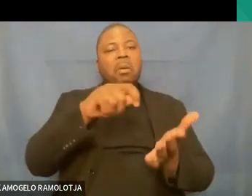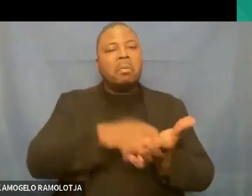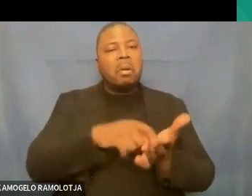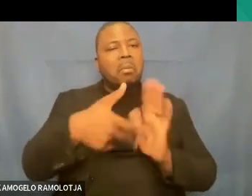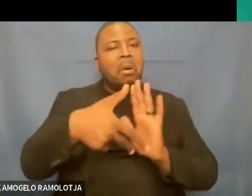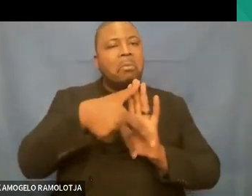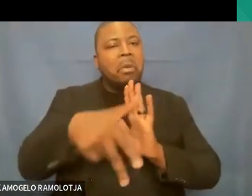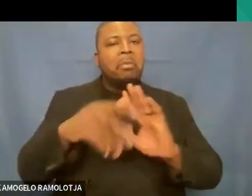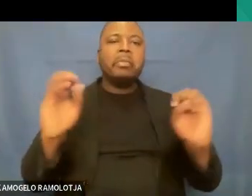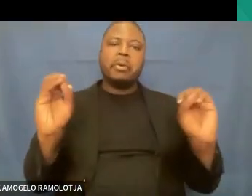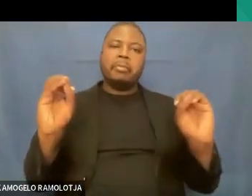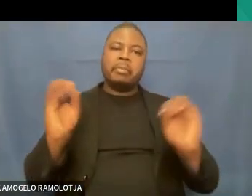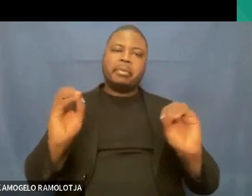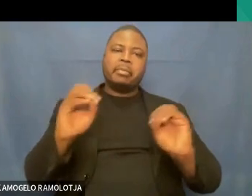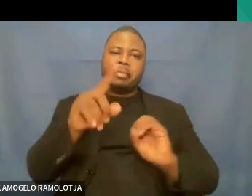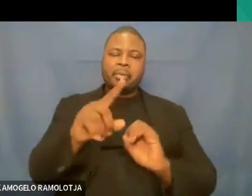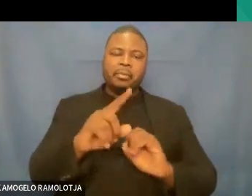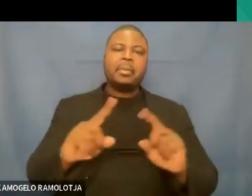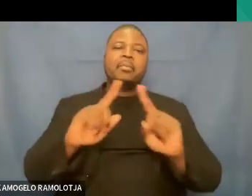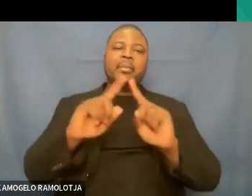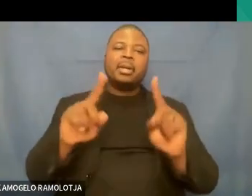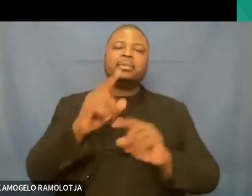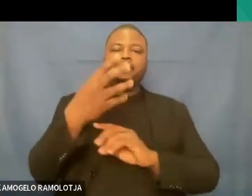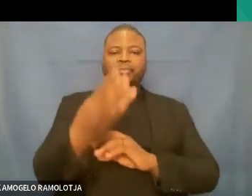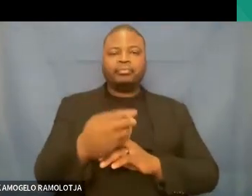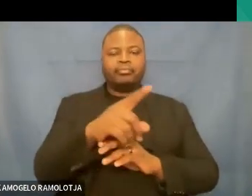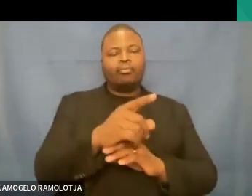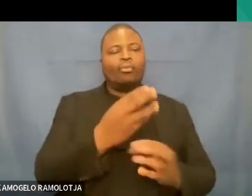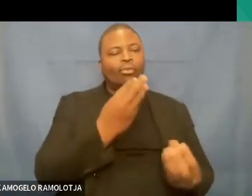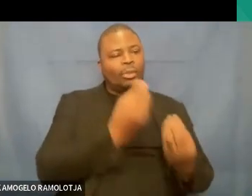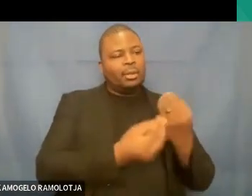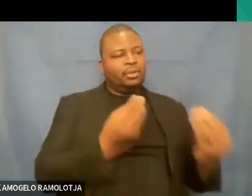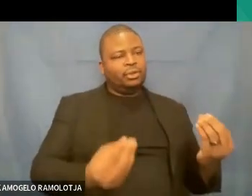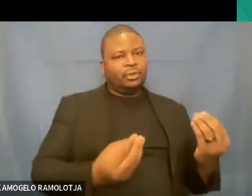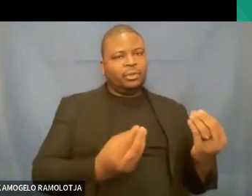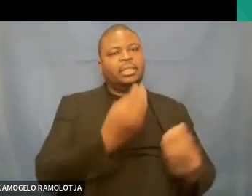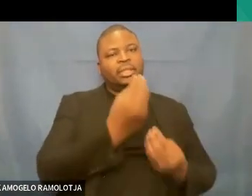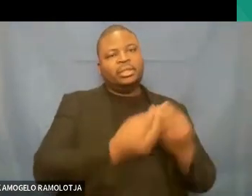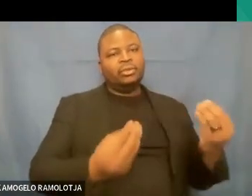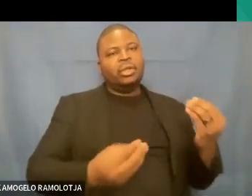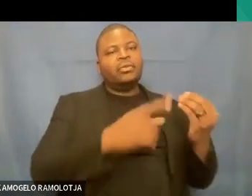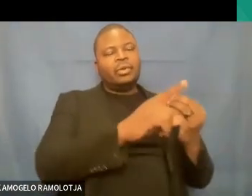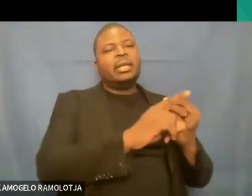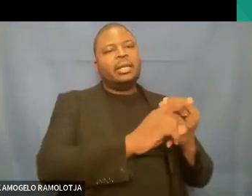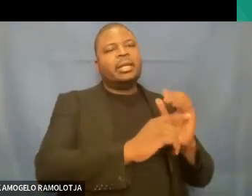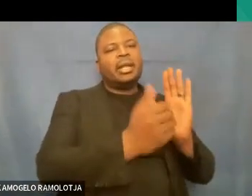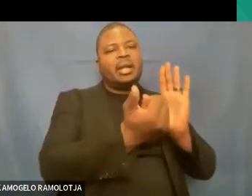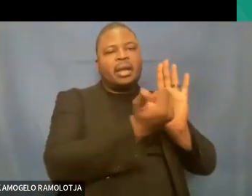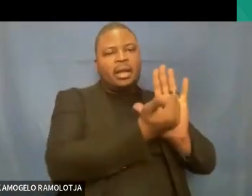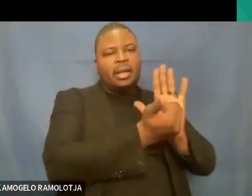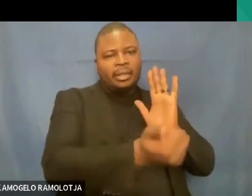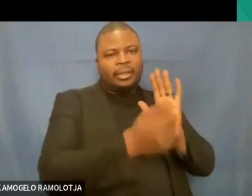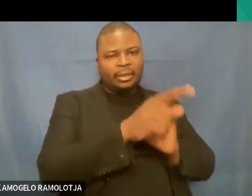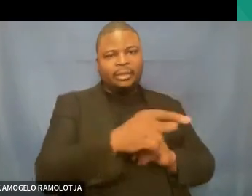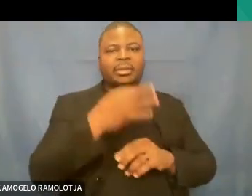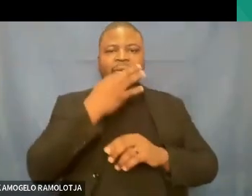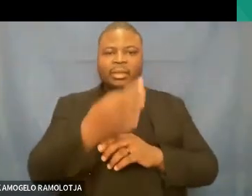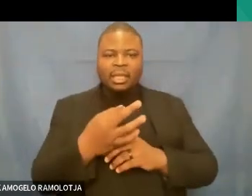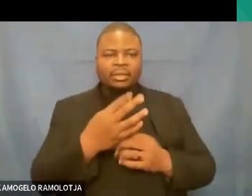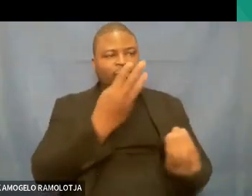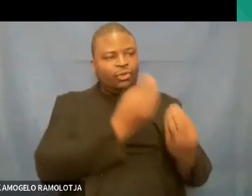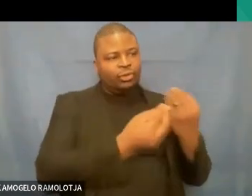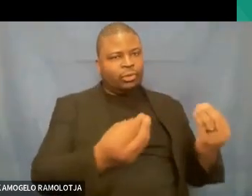policy, the Children's Act, Section 129 of the Children's Act speaks about how young minors are able to access medical